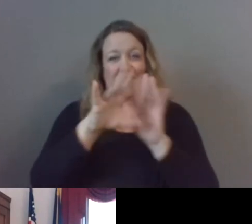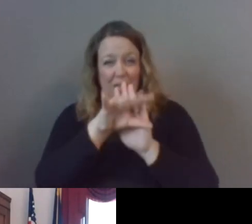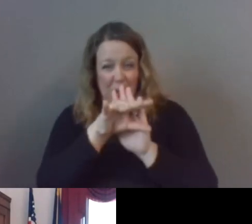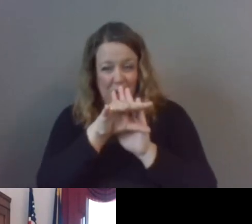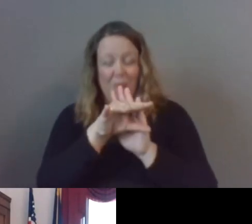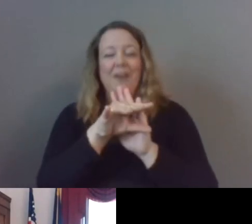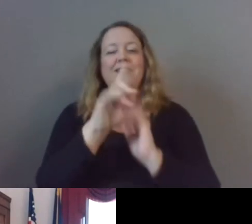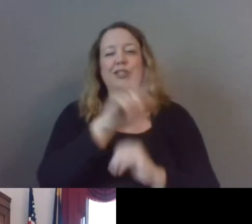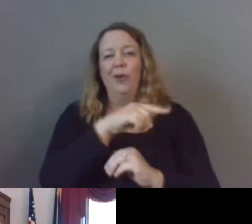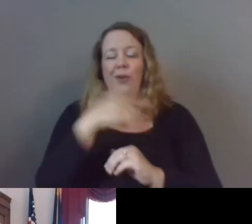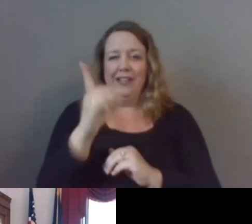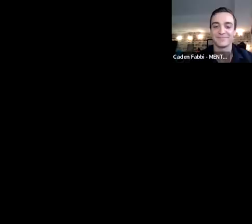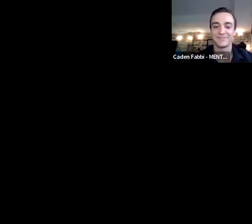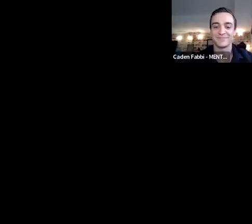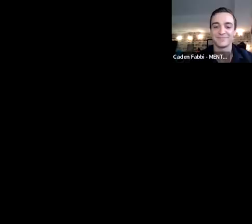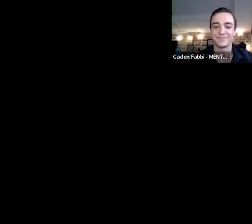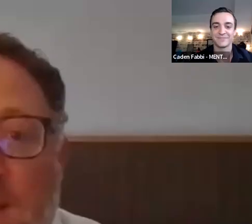and turn it over to David to say hi.